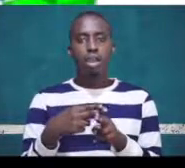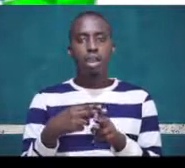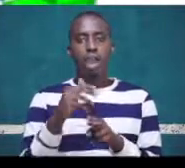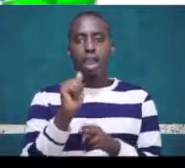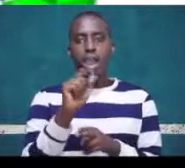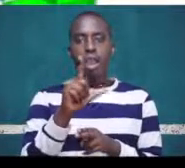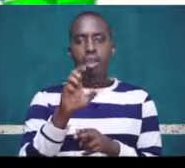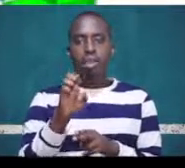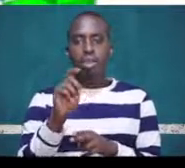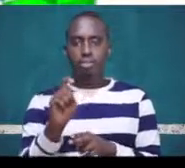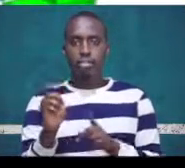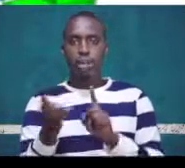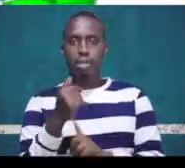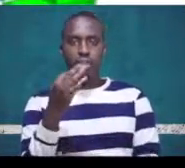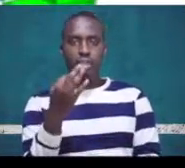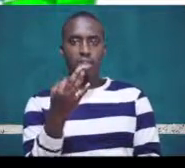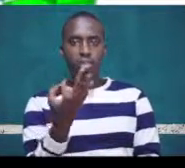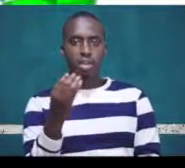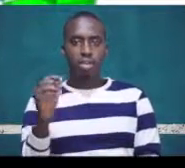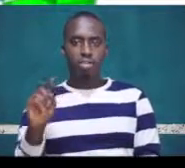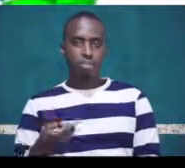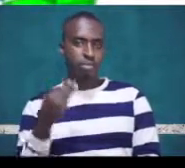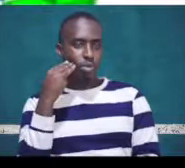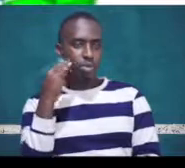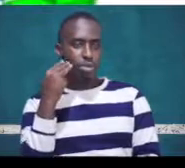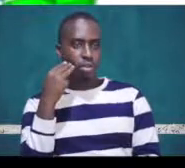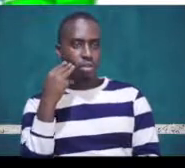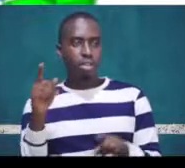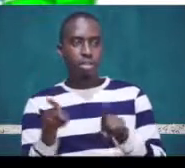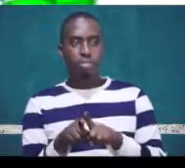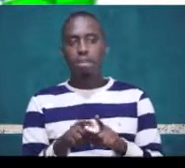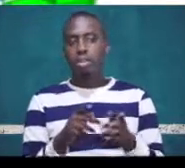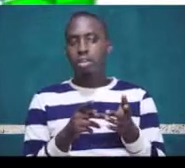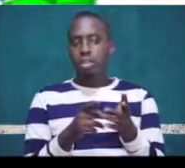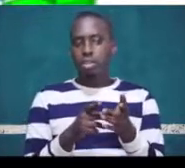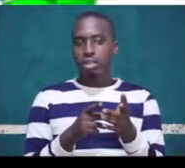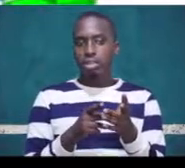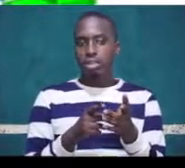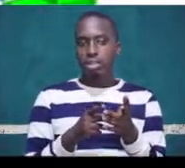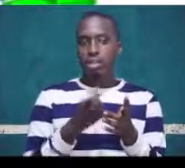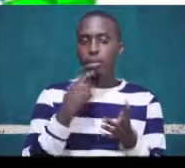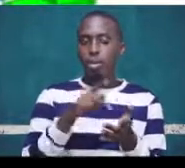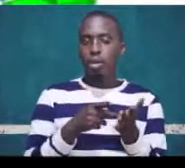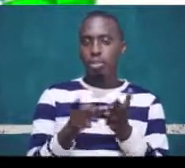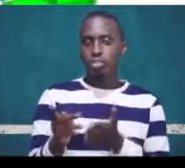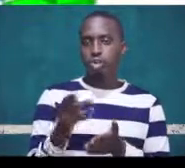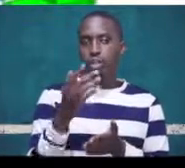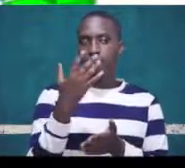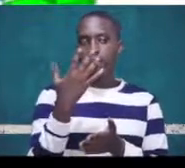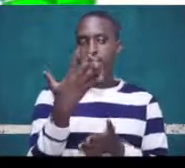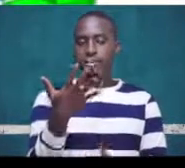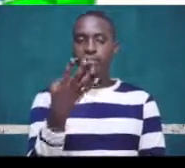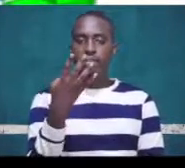300 million, but had to pay 54 million. So you see how this money is